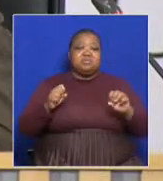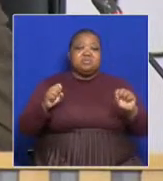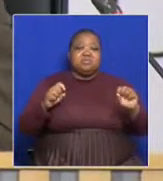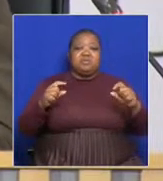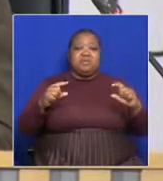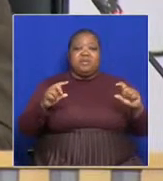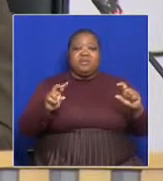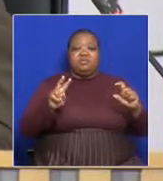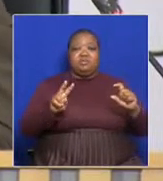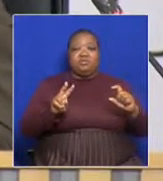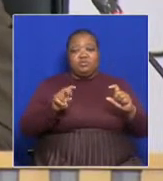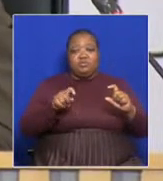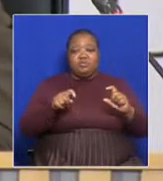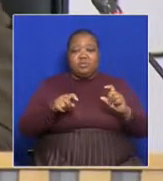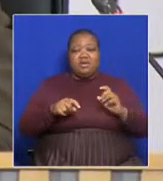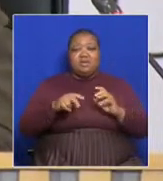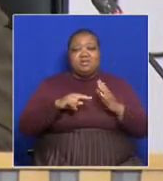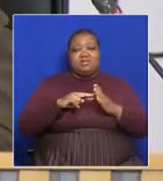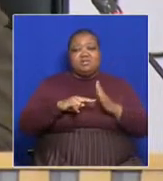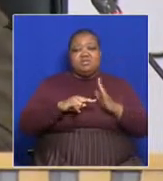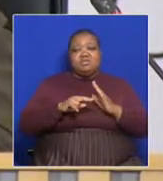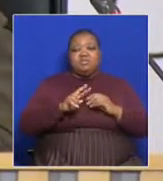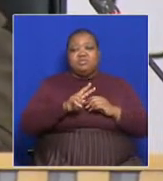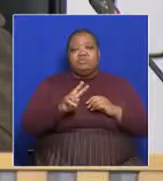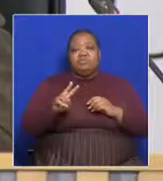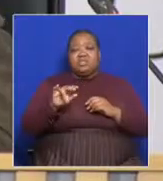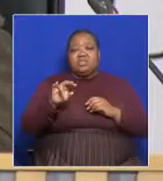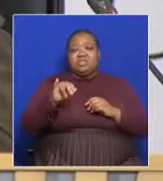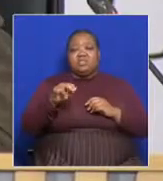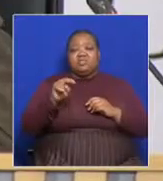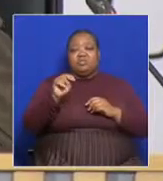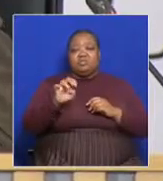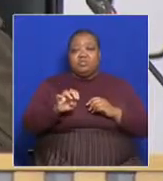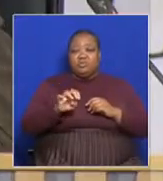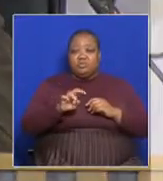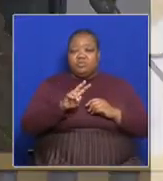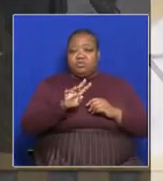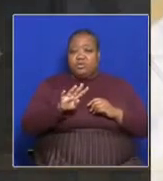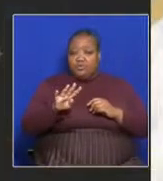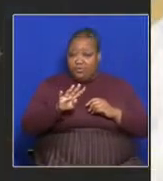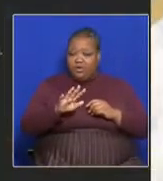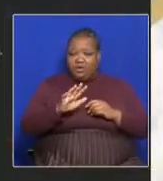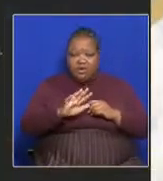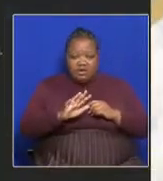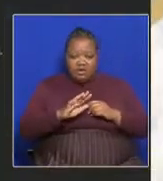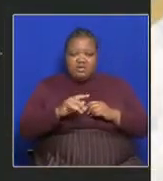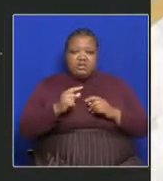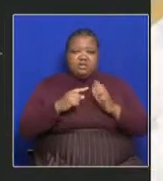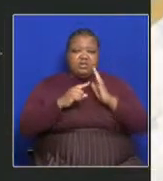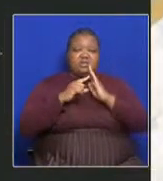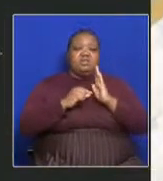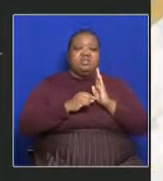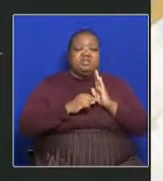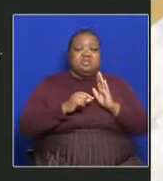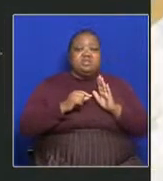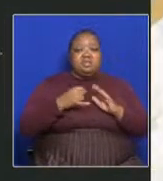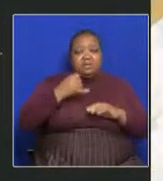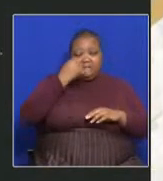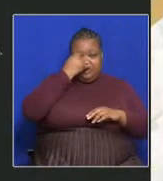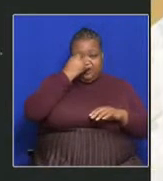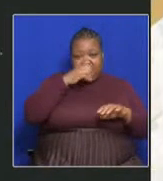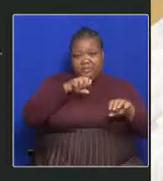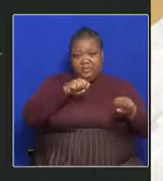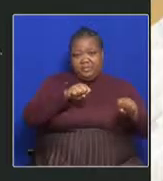read the 22nd of June instead of 24th of June, because that's the date we did the seizure. And this other date here that he's